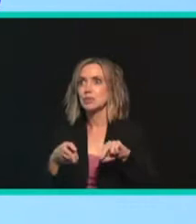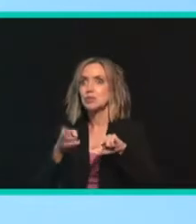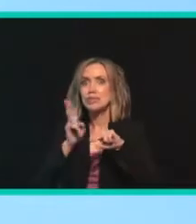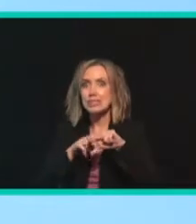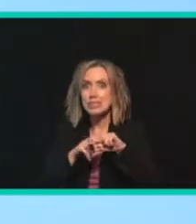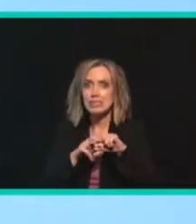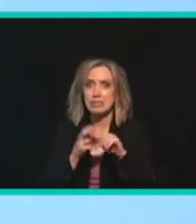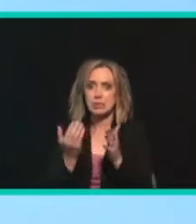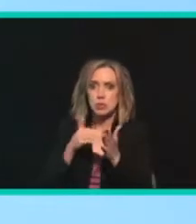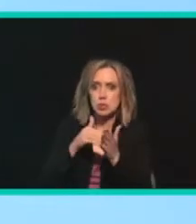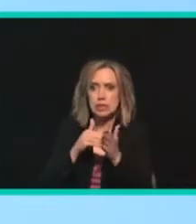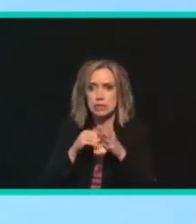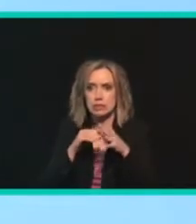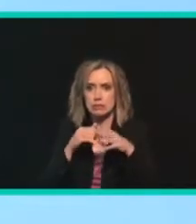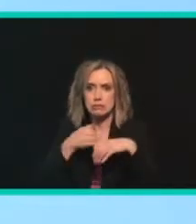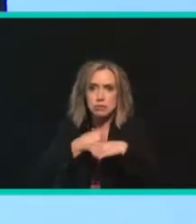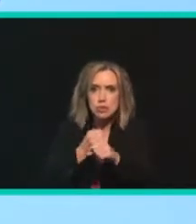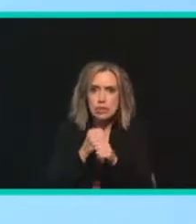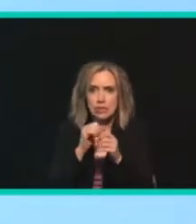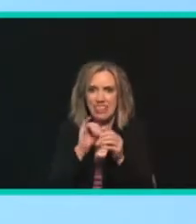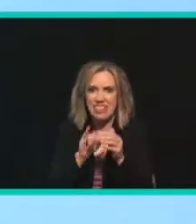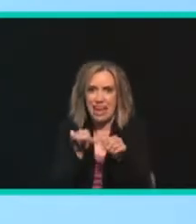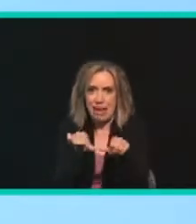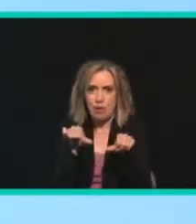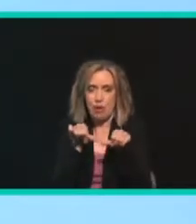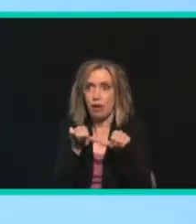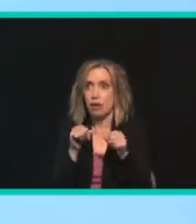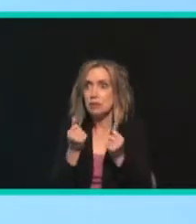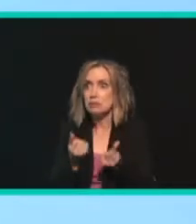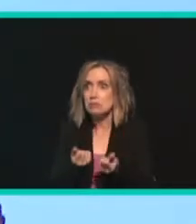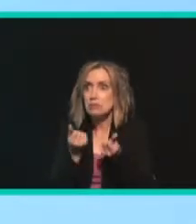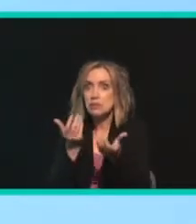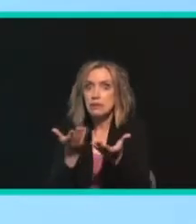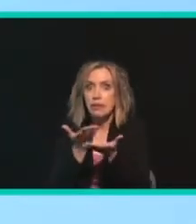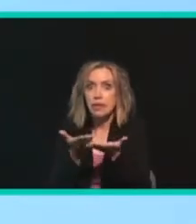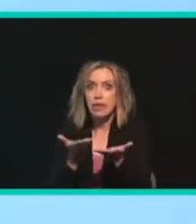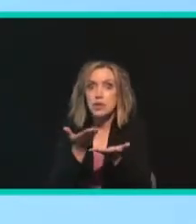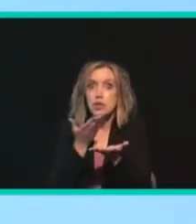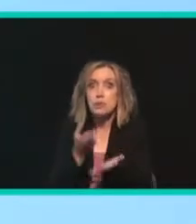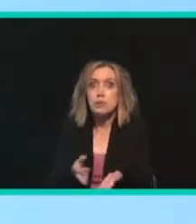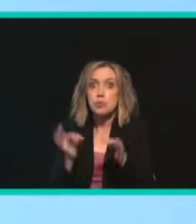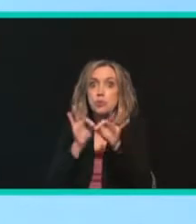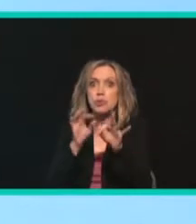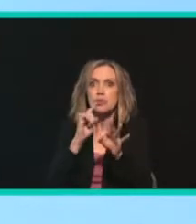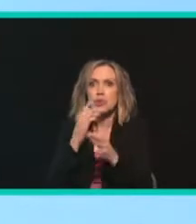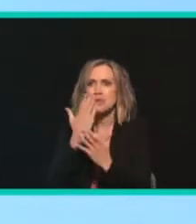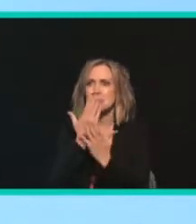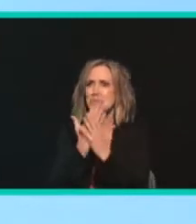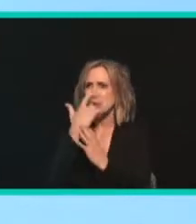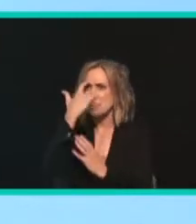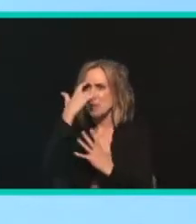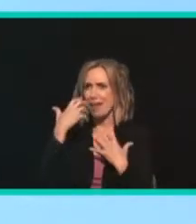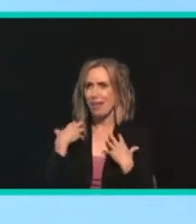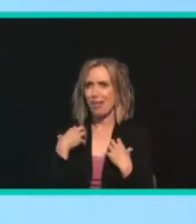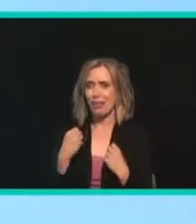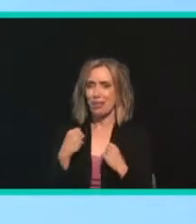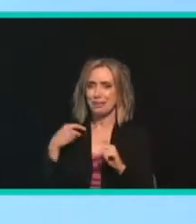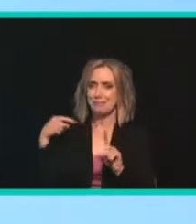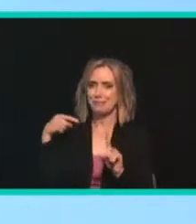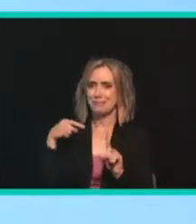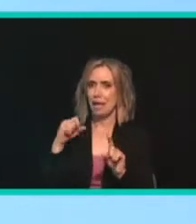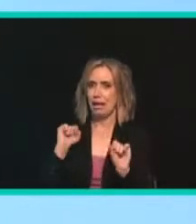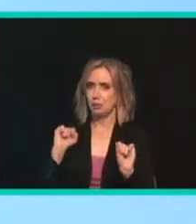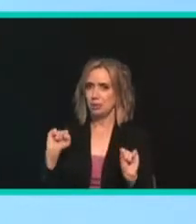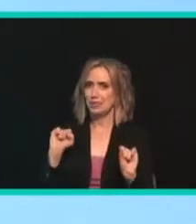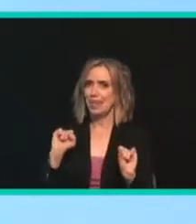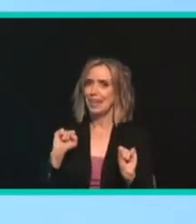of the fundamental processes that are critical to good brain health, exercise seems to play a